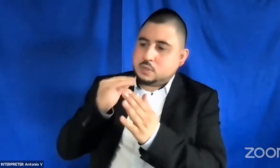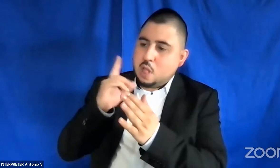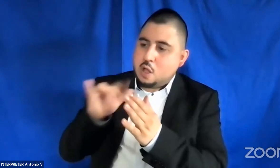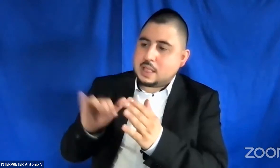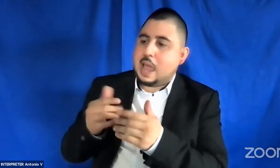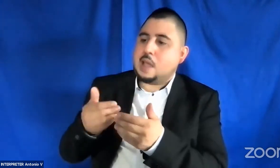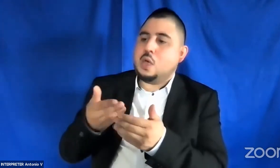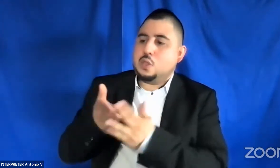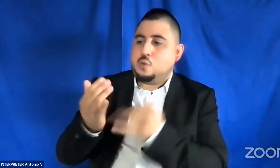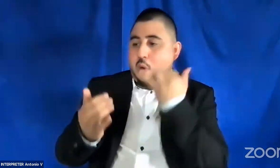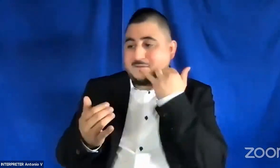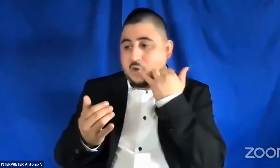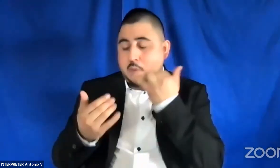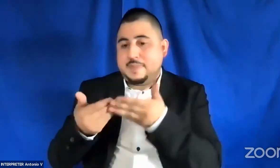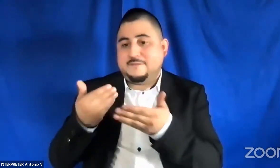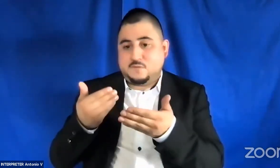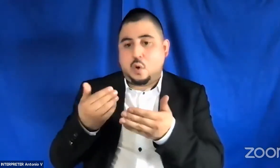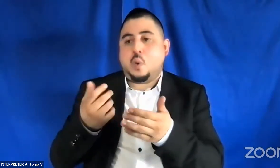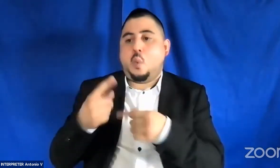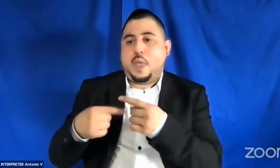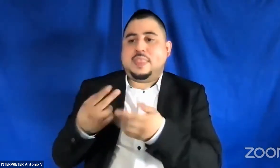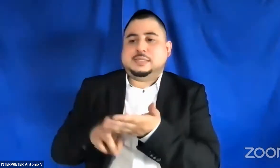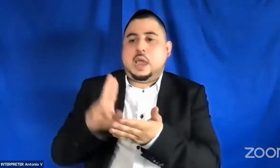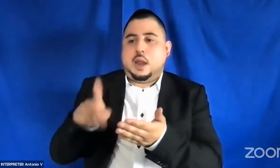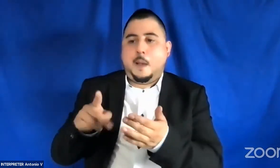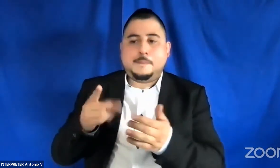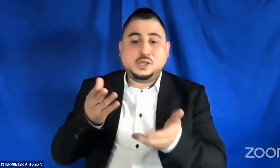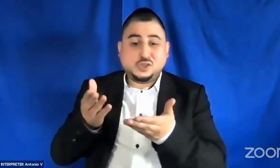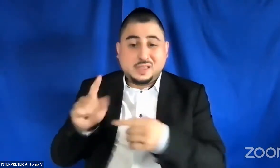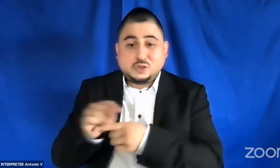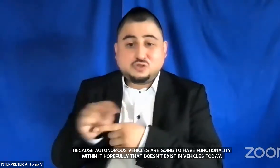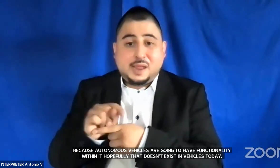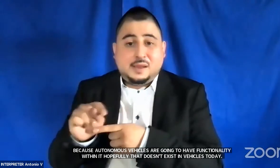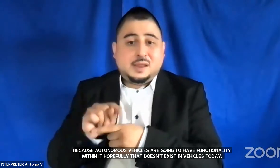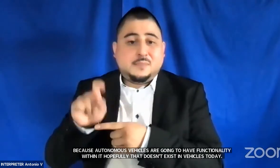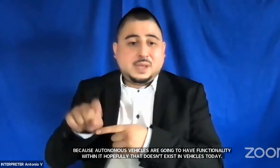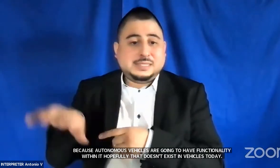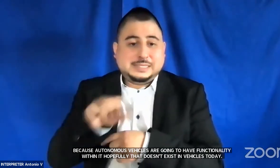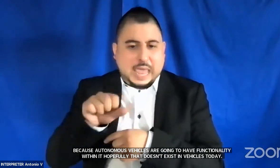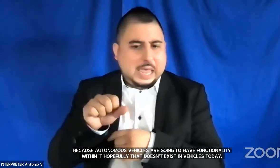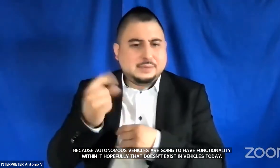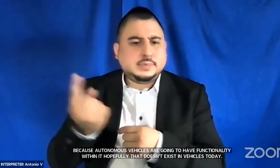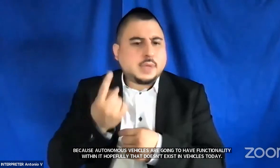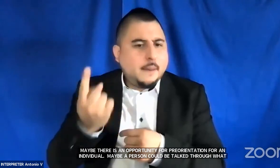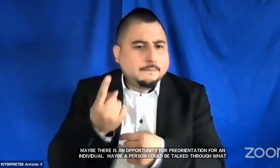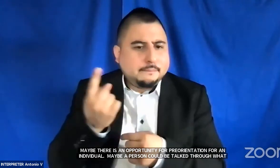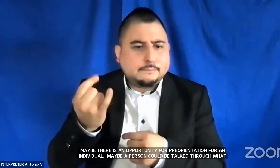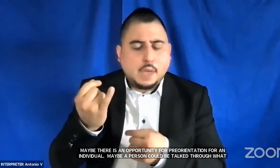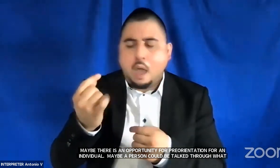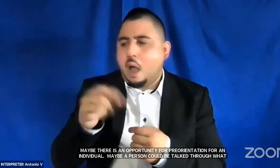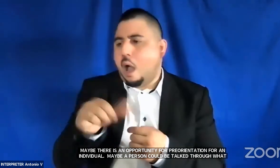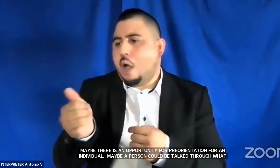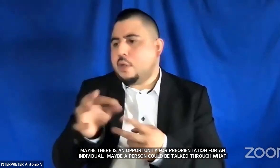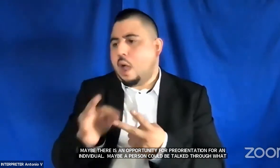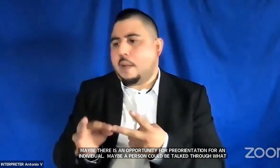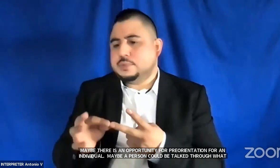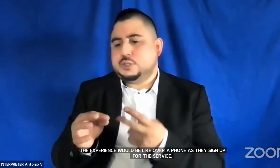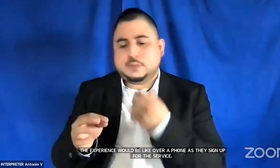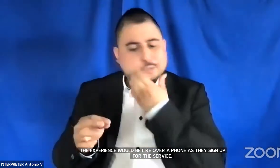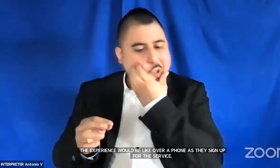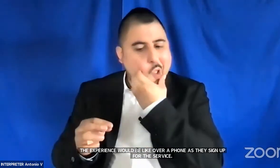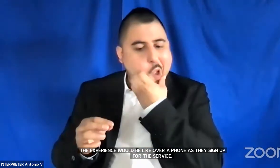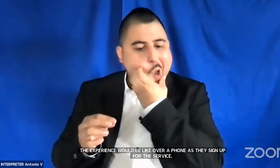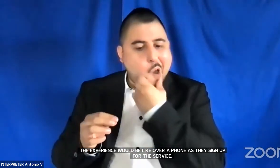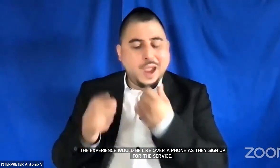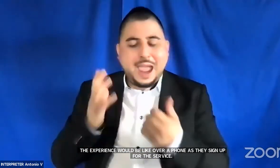over a phone as they sign up for the service. Maybe that's a training that they participate in. One of the other options we talked about with one of our